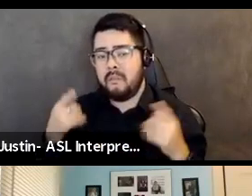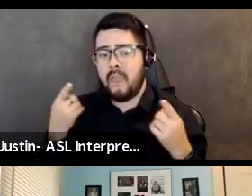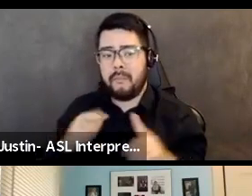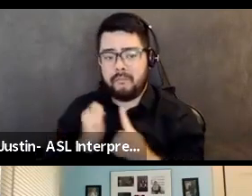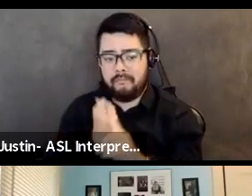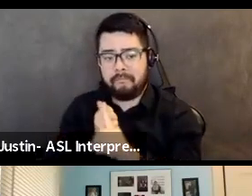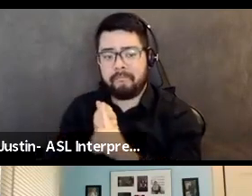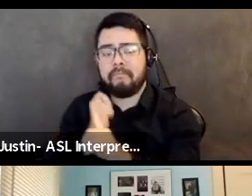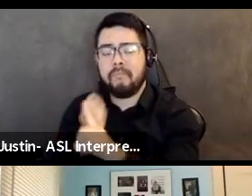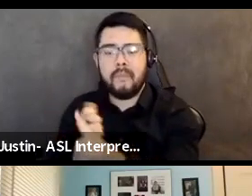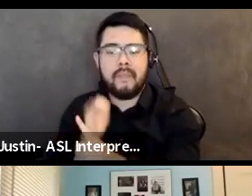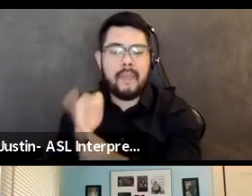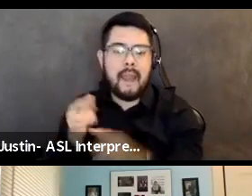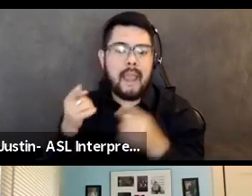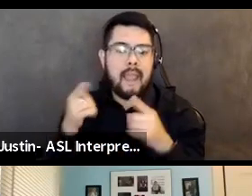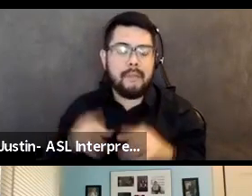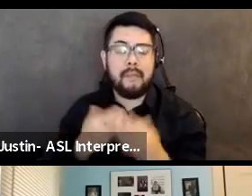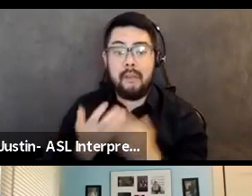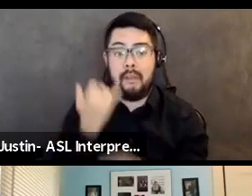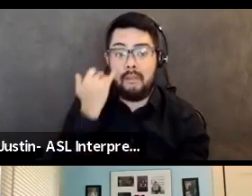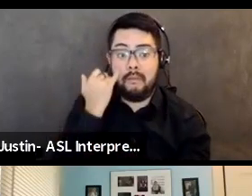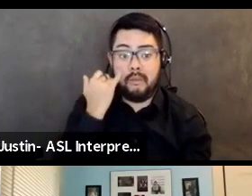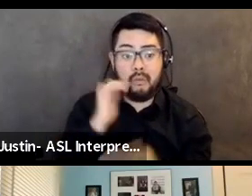schools with and without sros